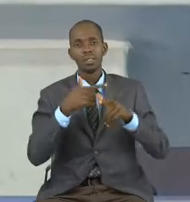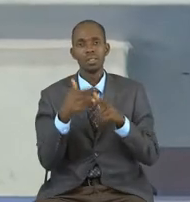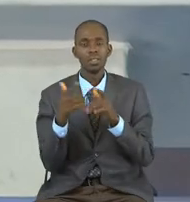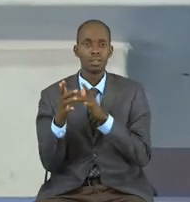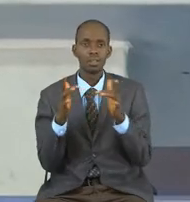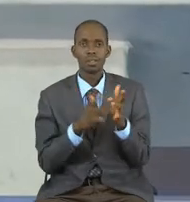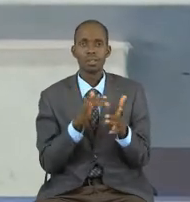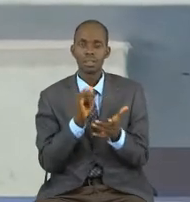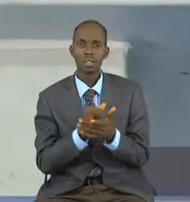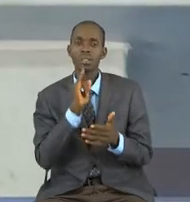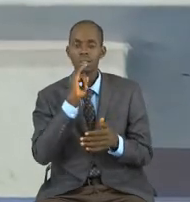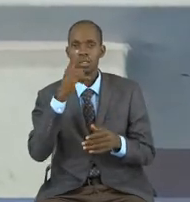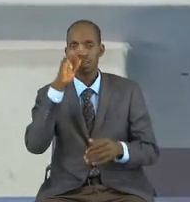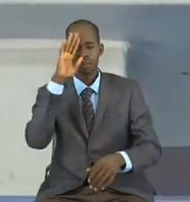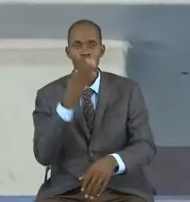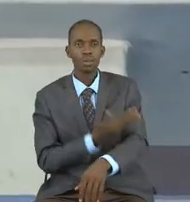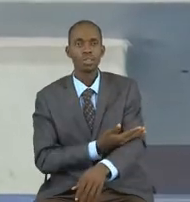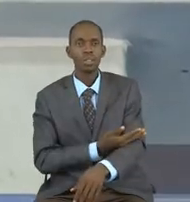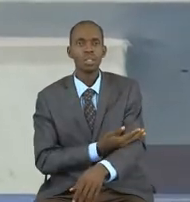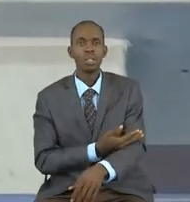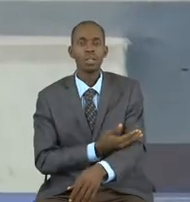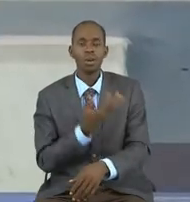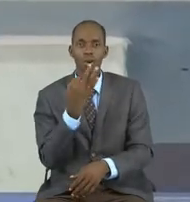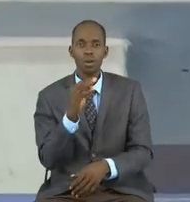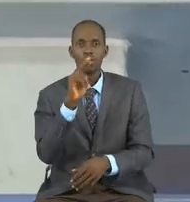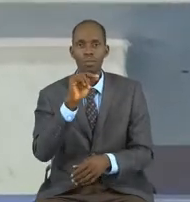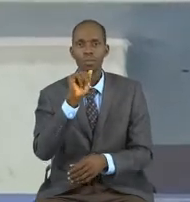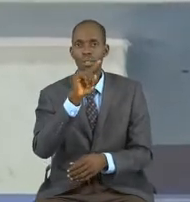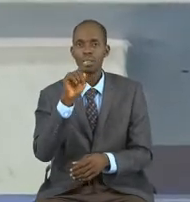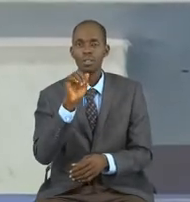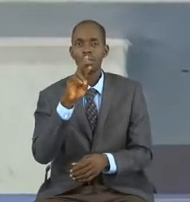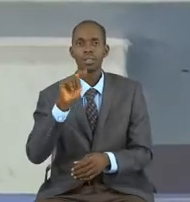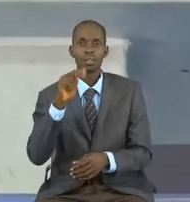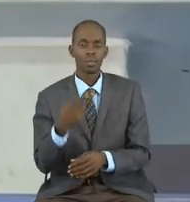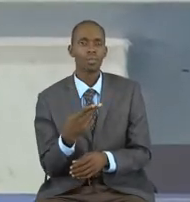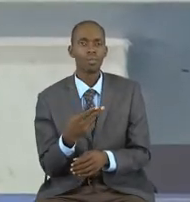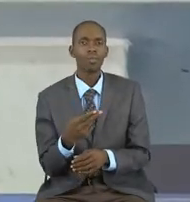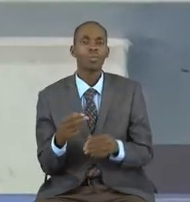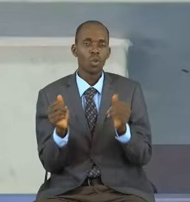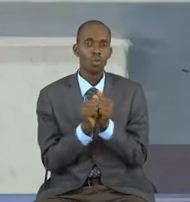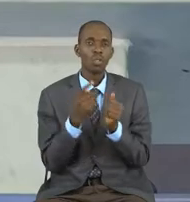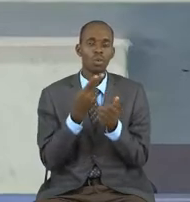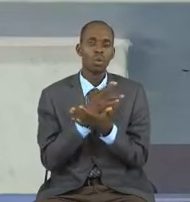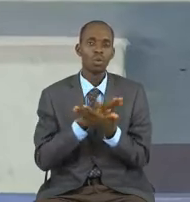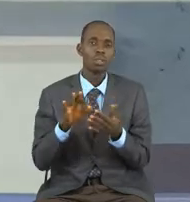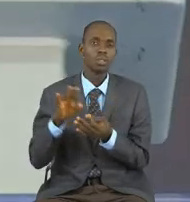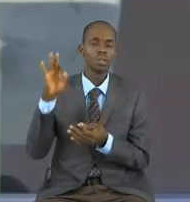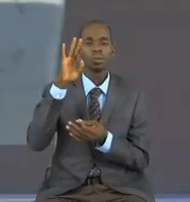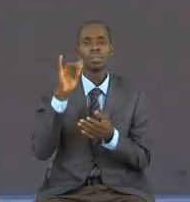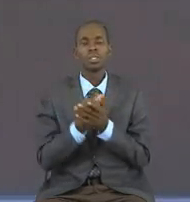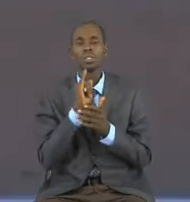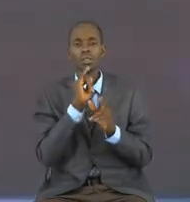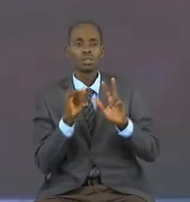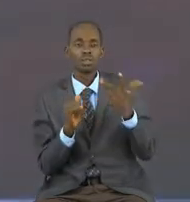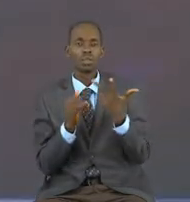God the Son of Nazareth, with the Holy Ghost, that the third personality in the Trinity.